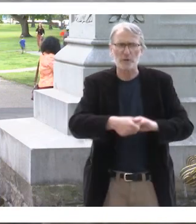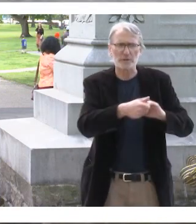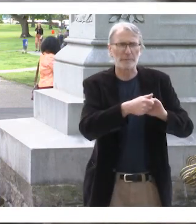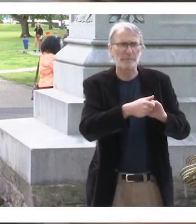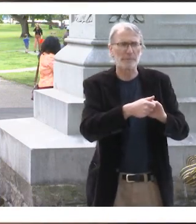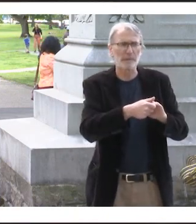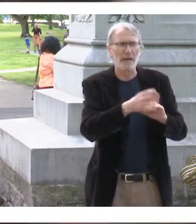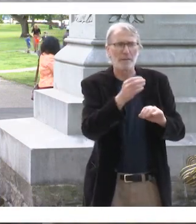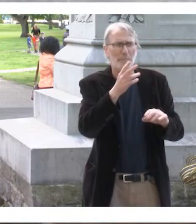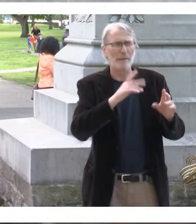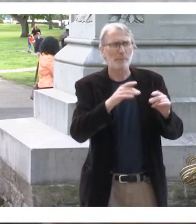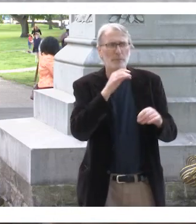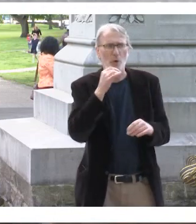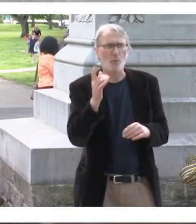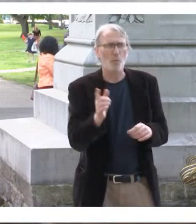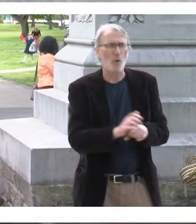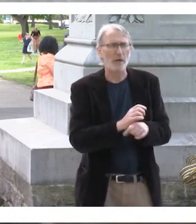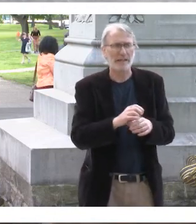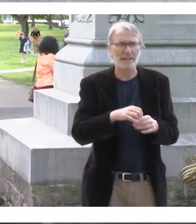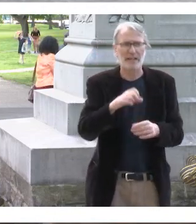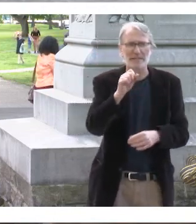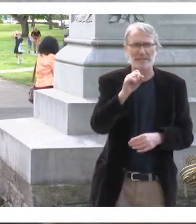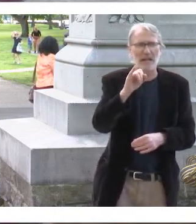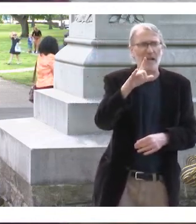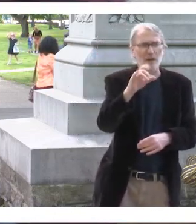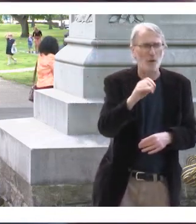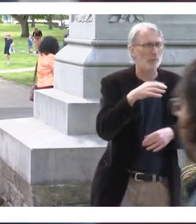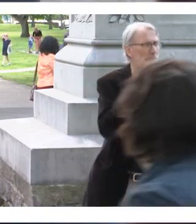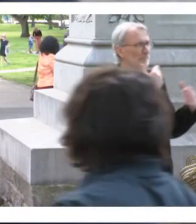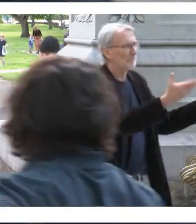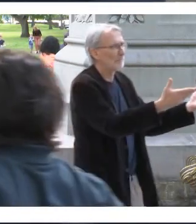work in silos, Mayor Ed Gainey.